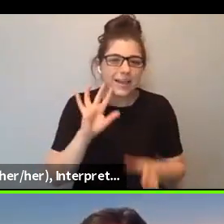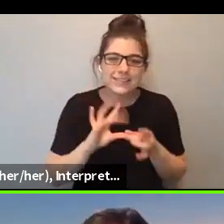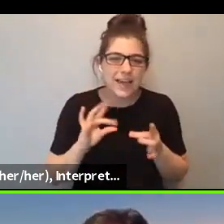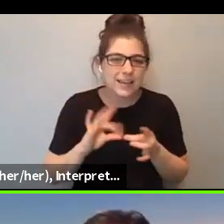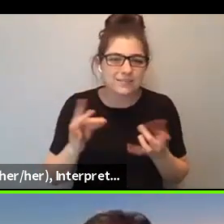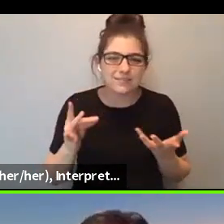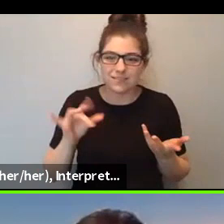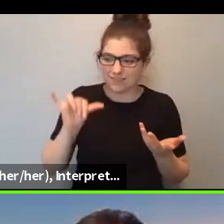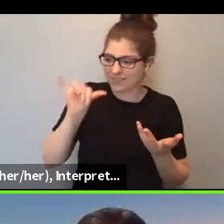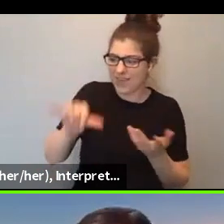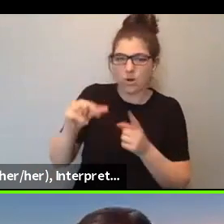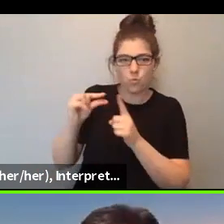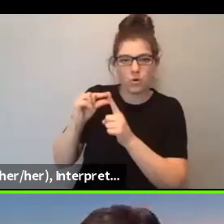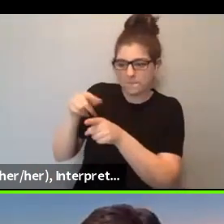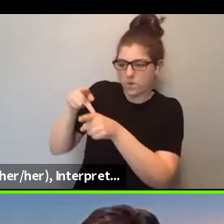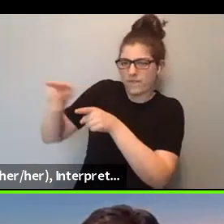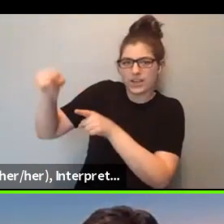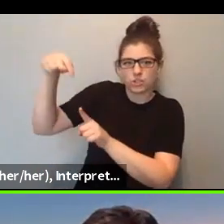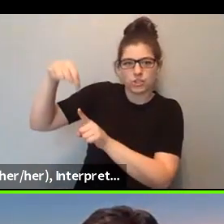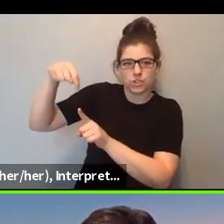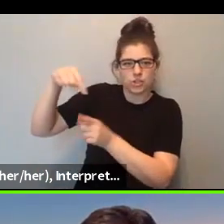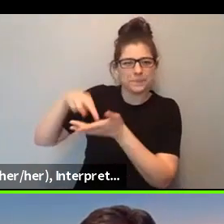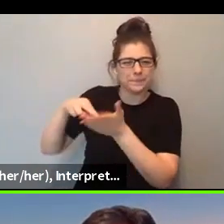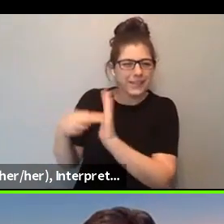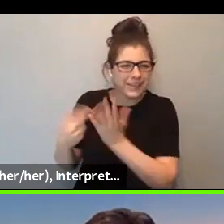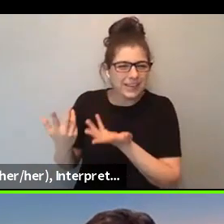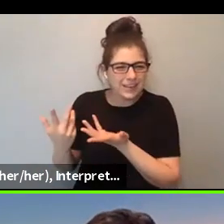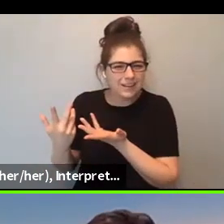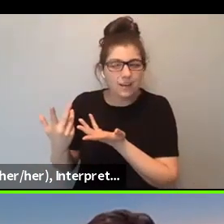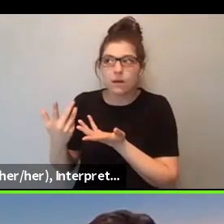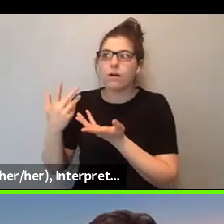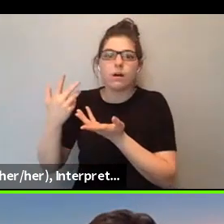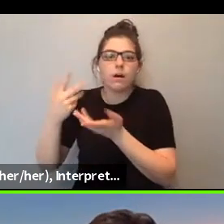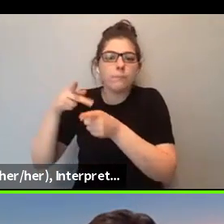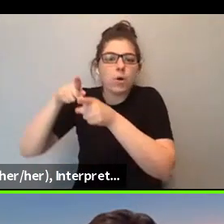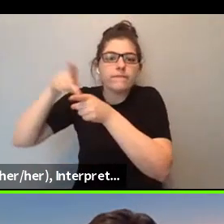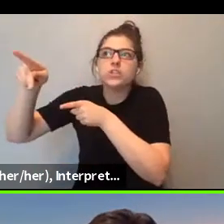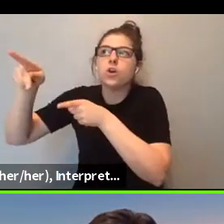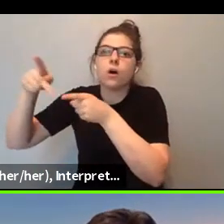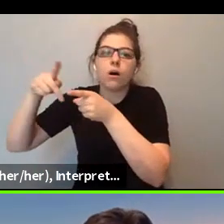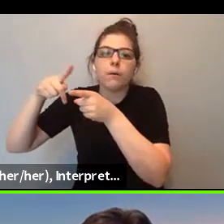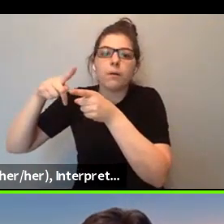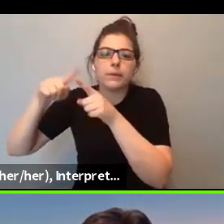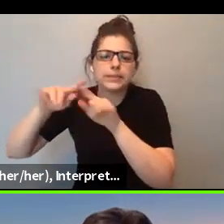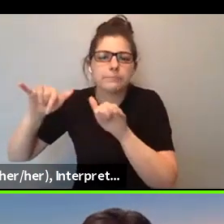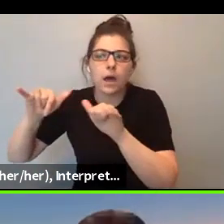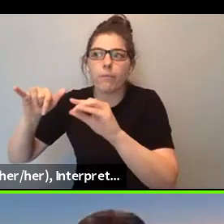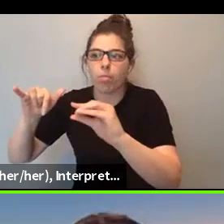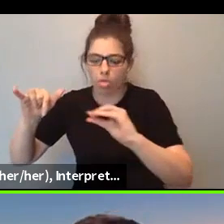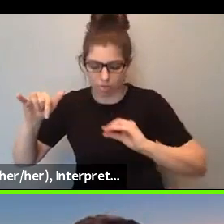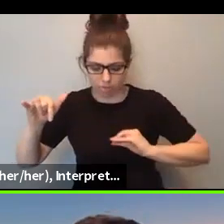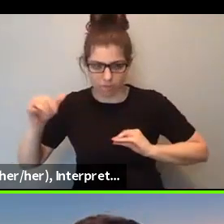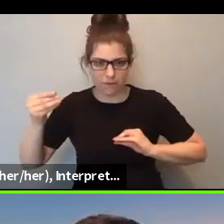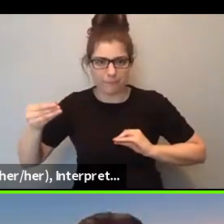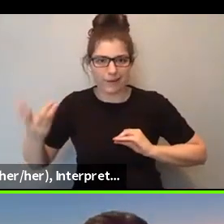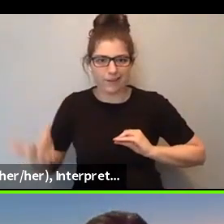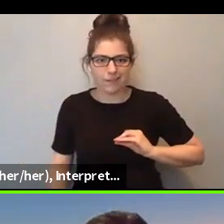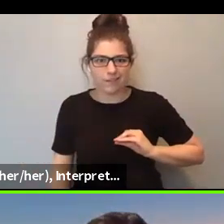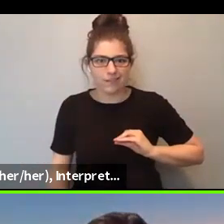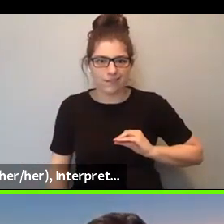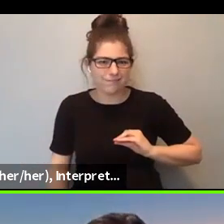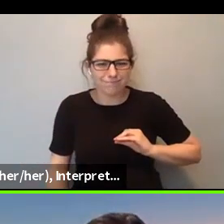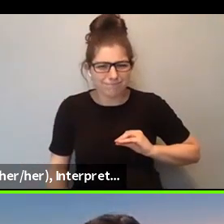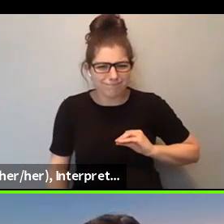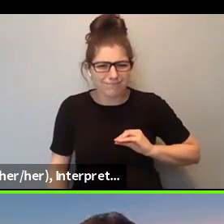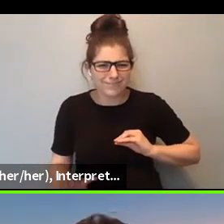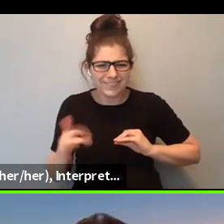that word, what does that mean when people are being compensated at such different levels? So I think we have to be